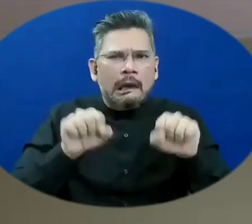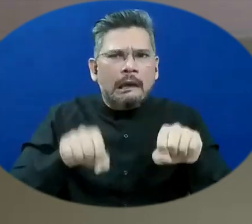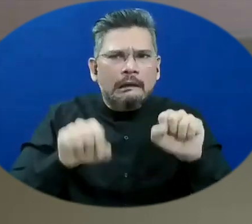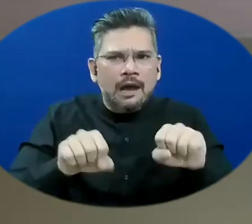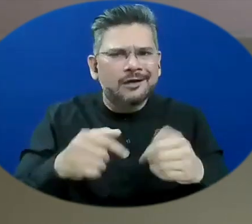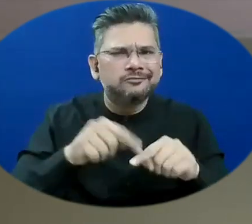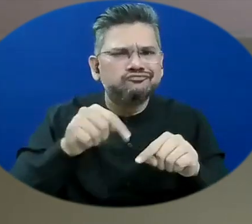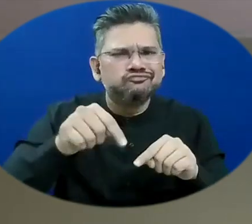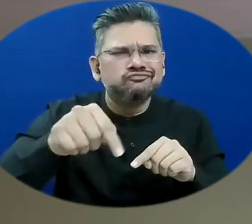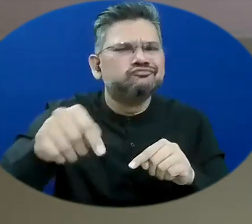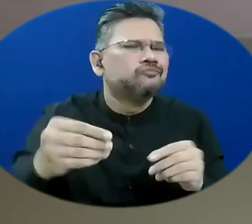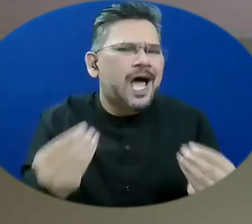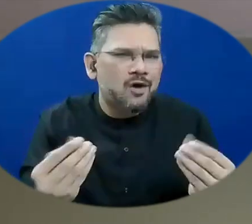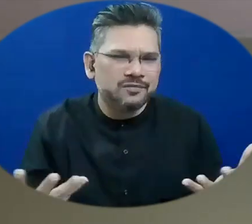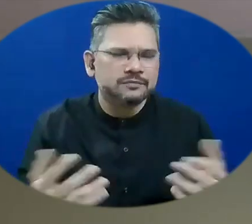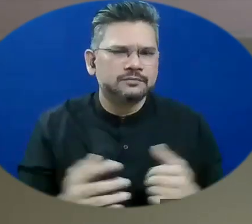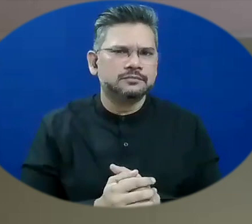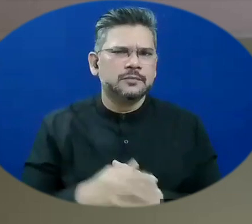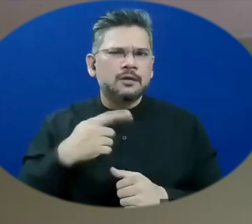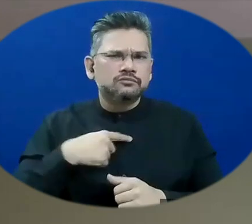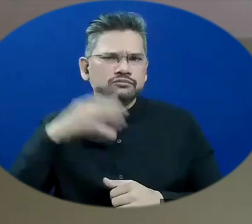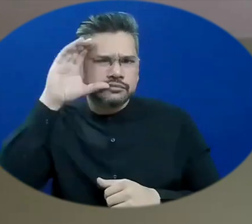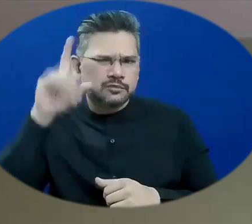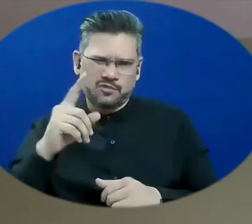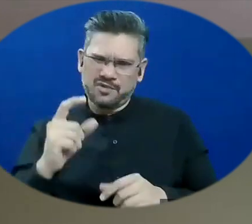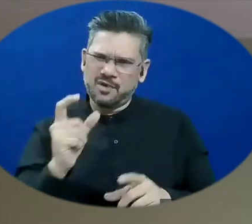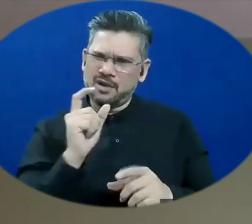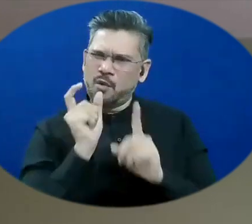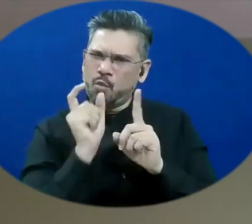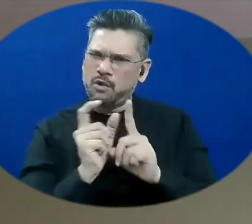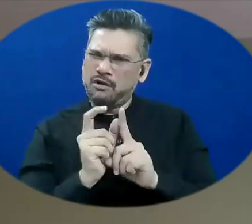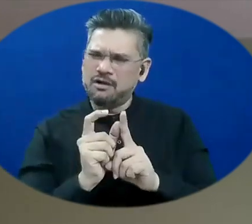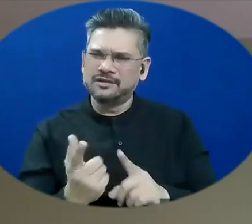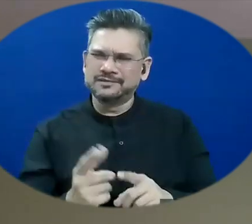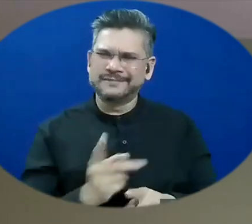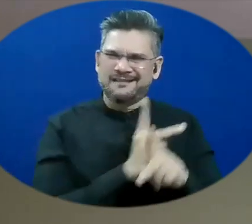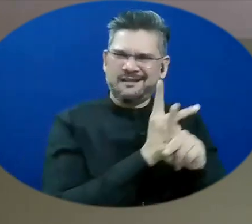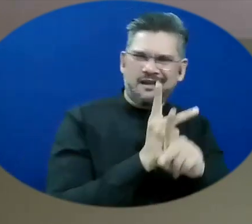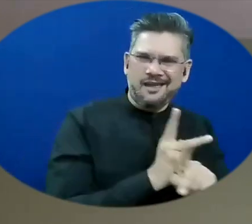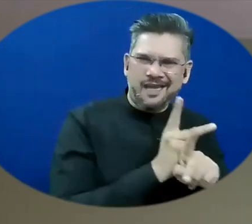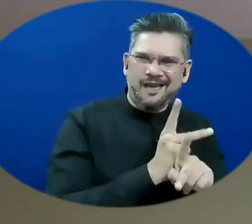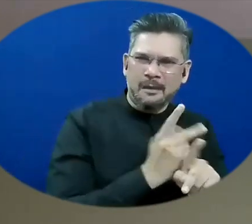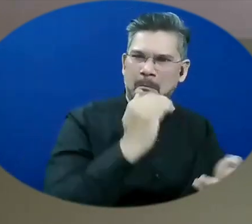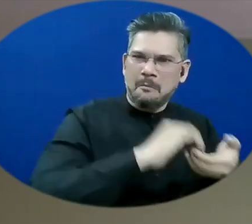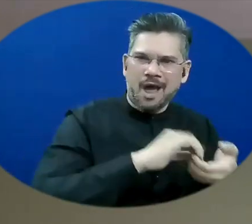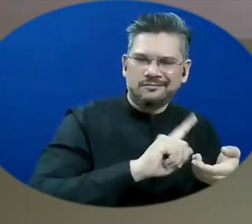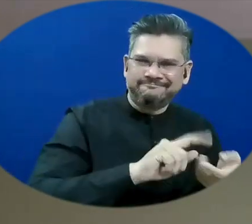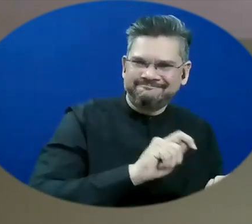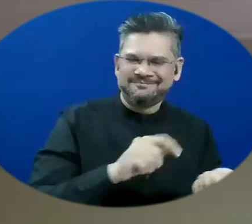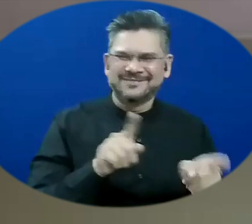heard the word and this partnership, this care partnering that came as we move from care giving, this role